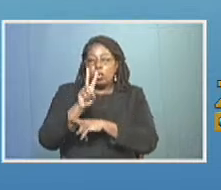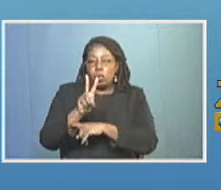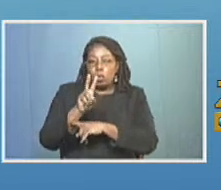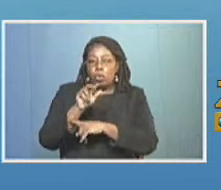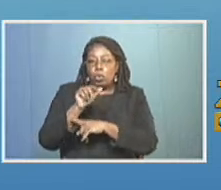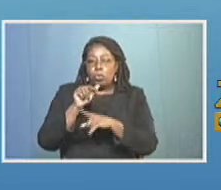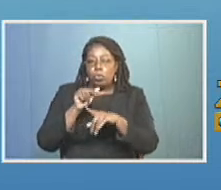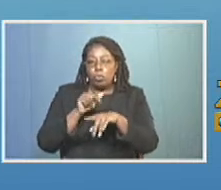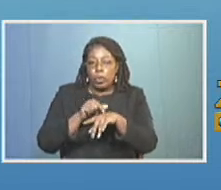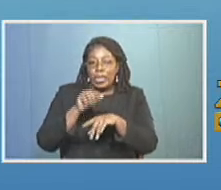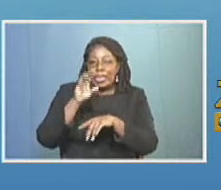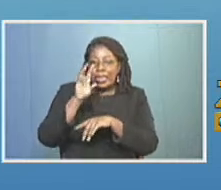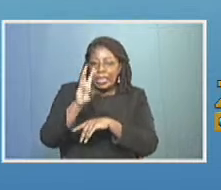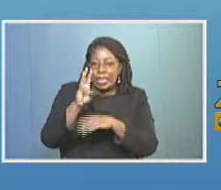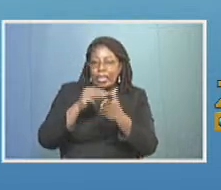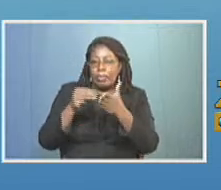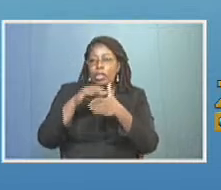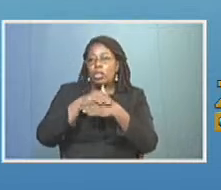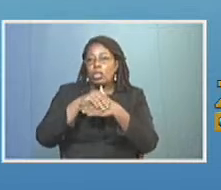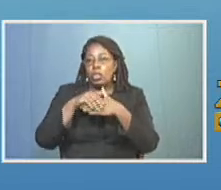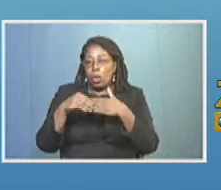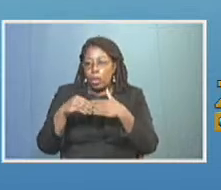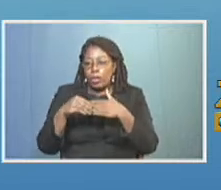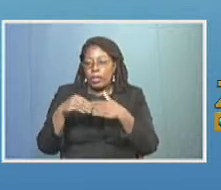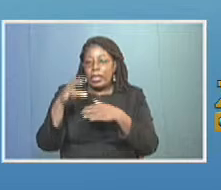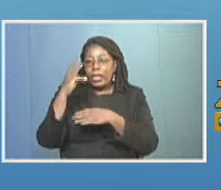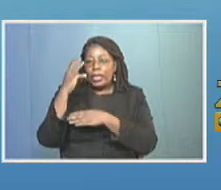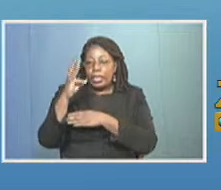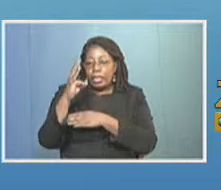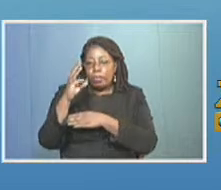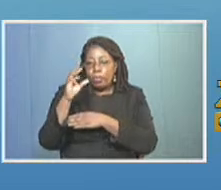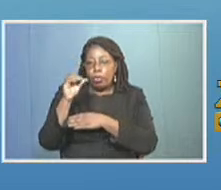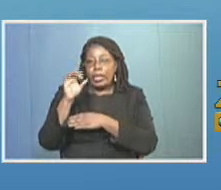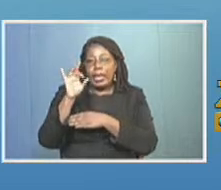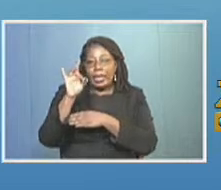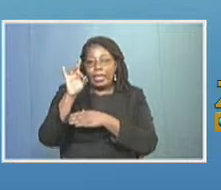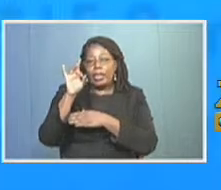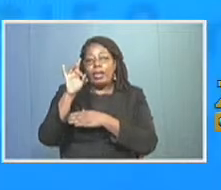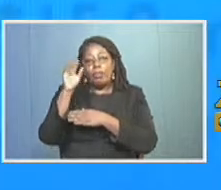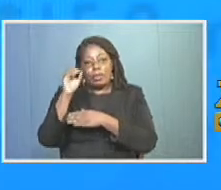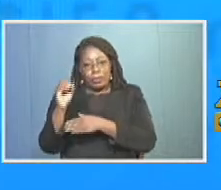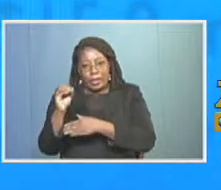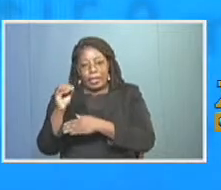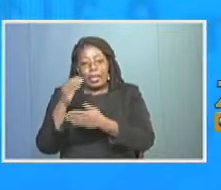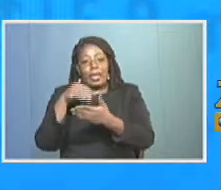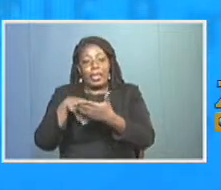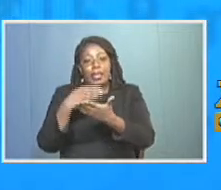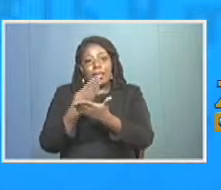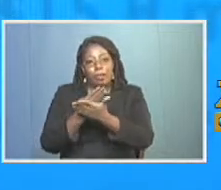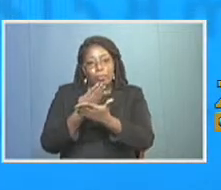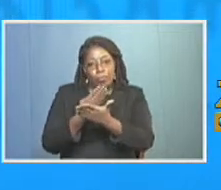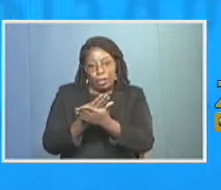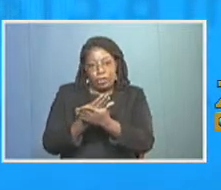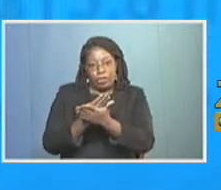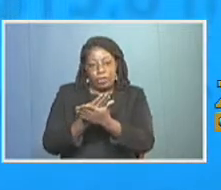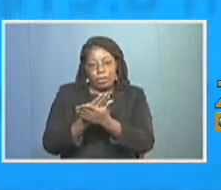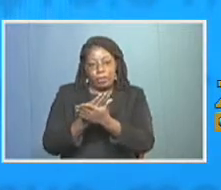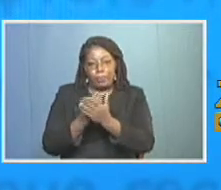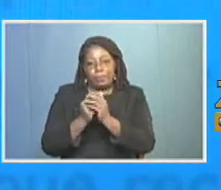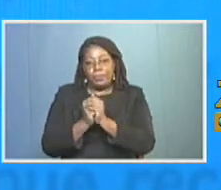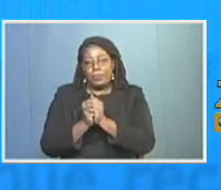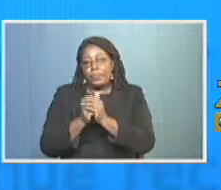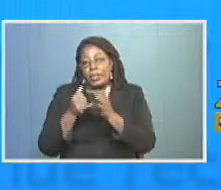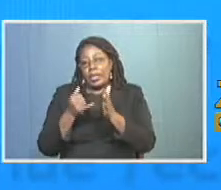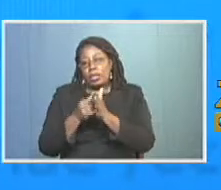$62.2 million, a 16.8% of the budget. Key capital expenses included $1